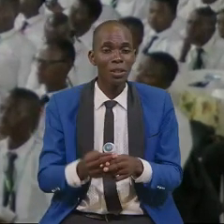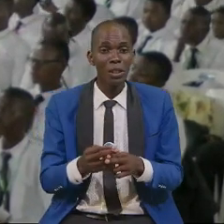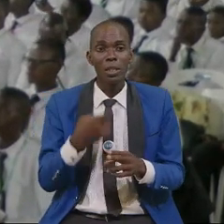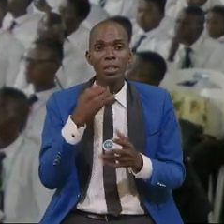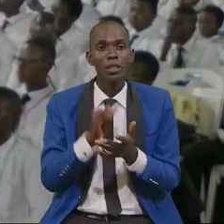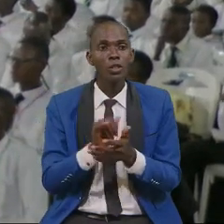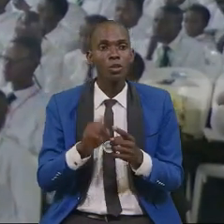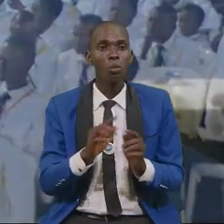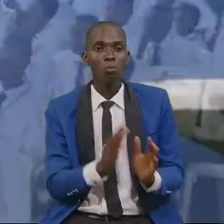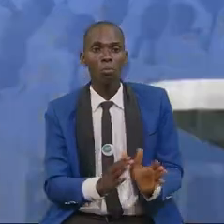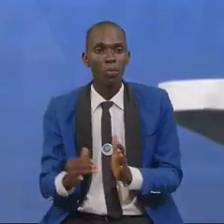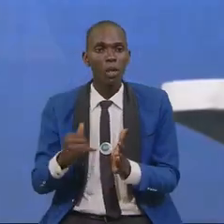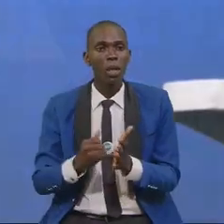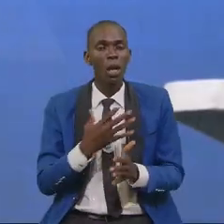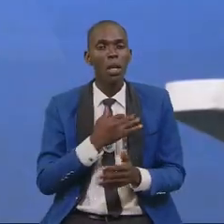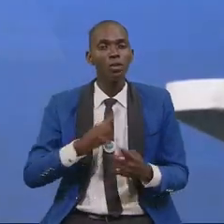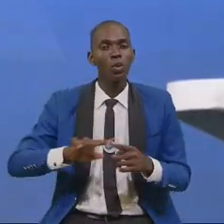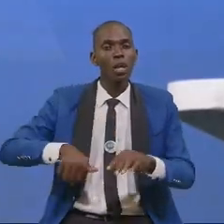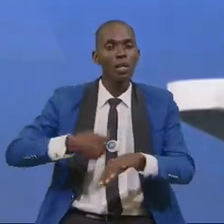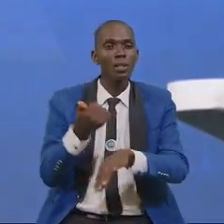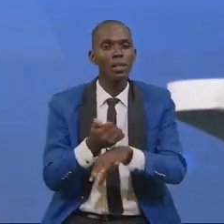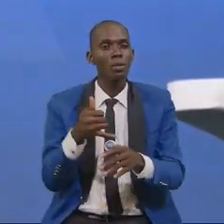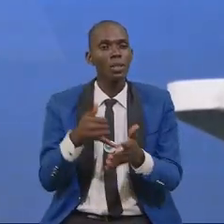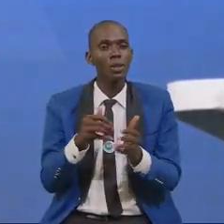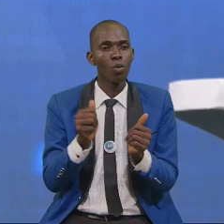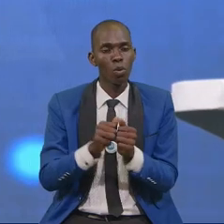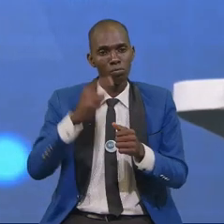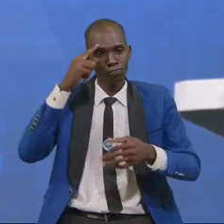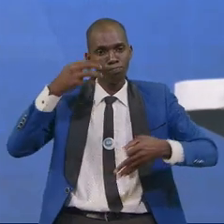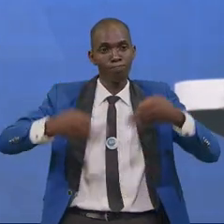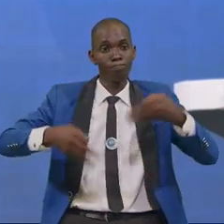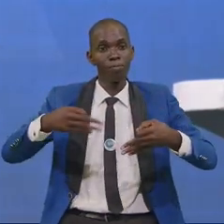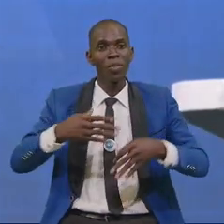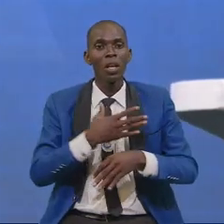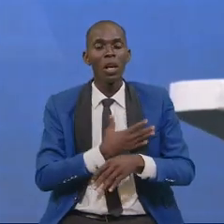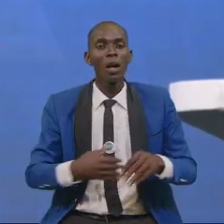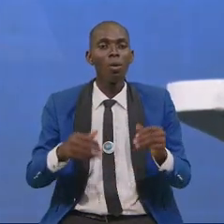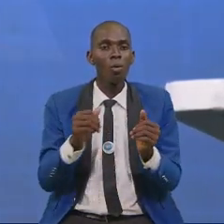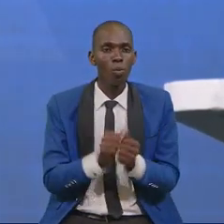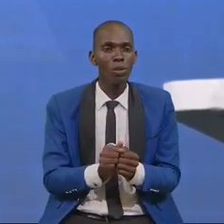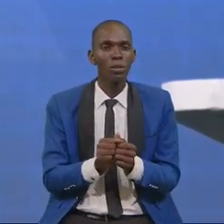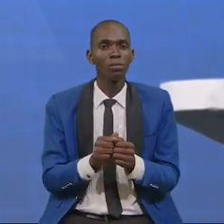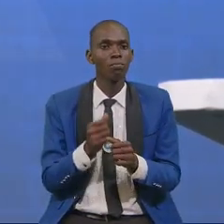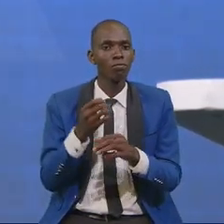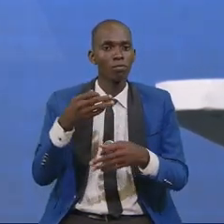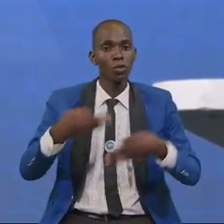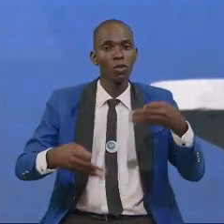to establish it with justice, with judgment, and with justice